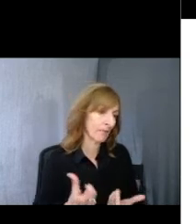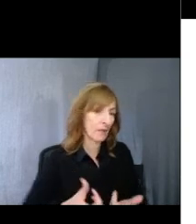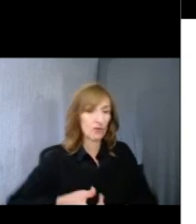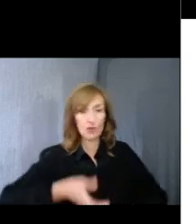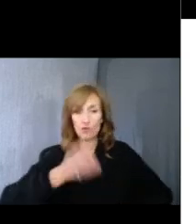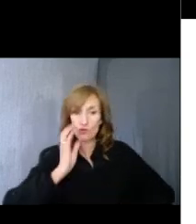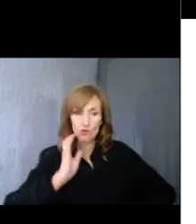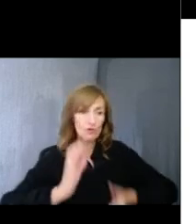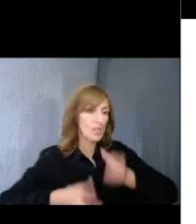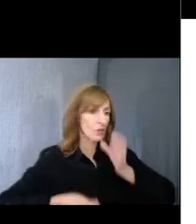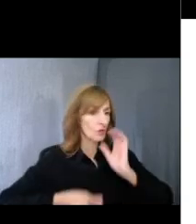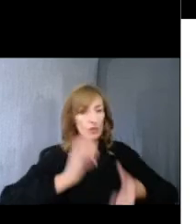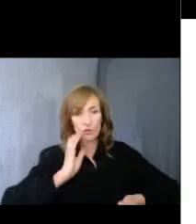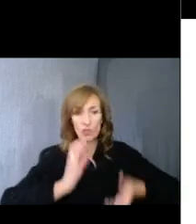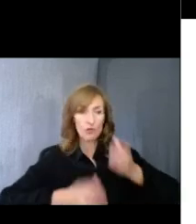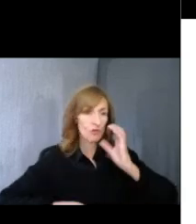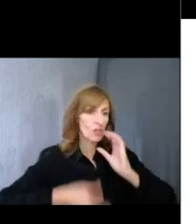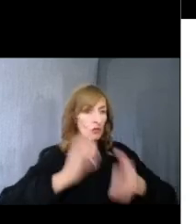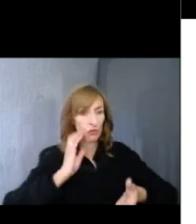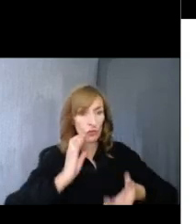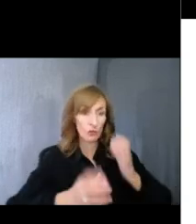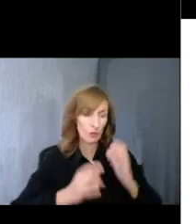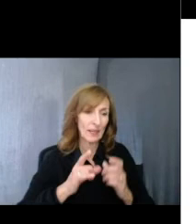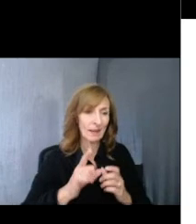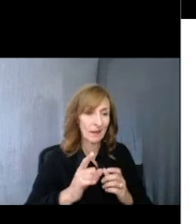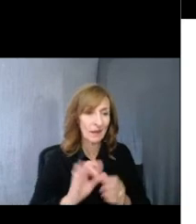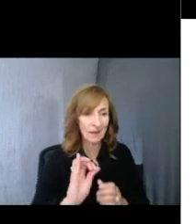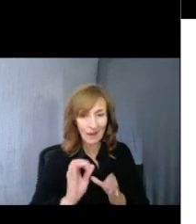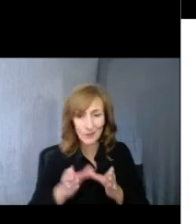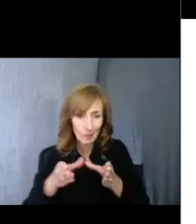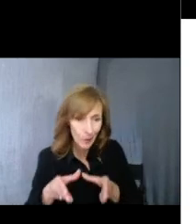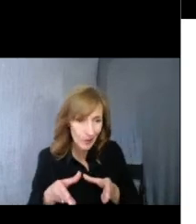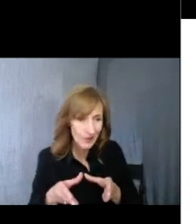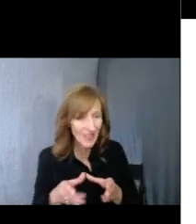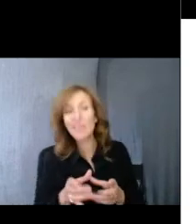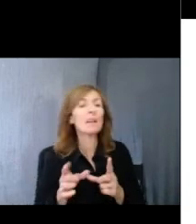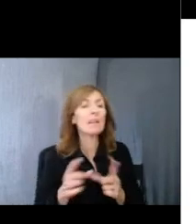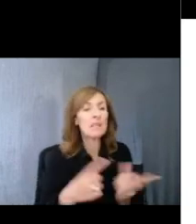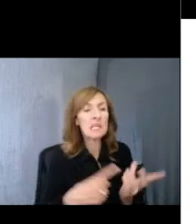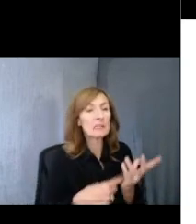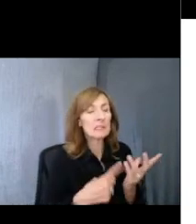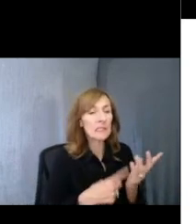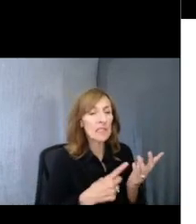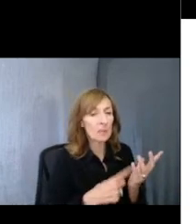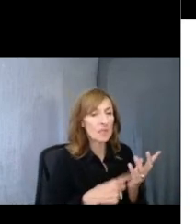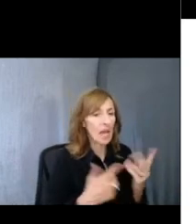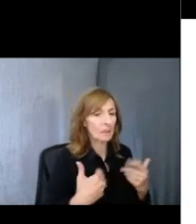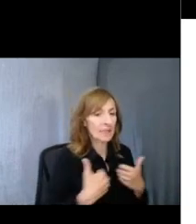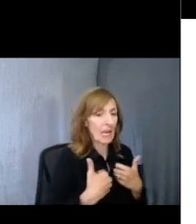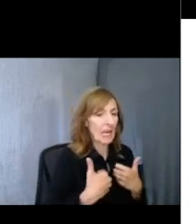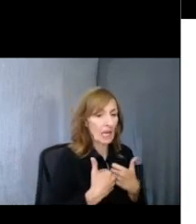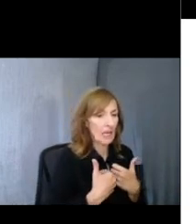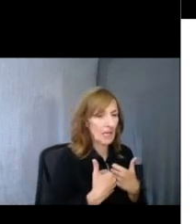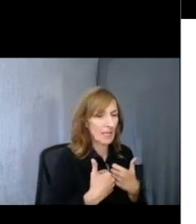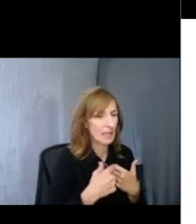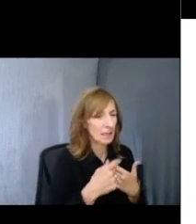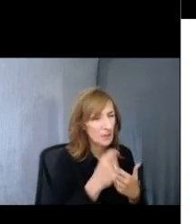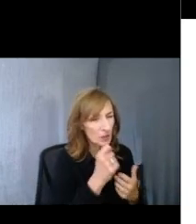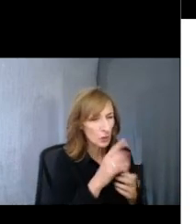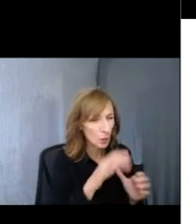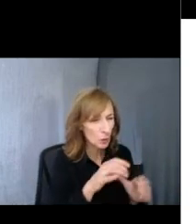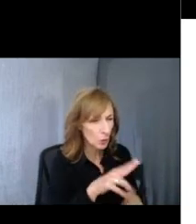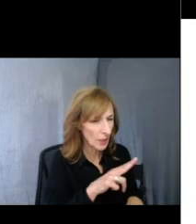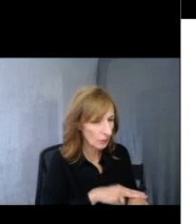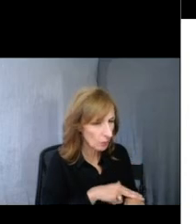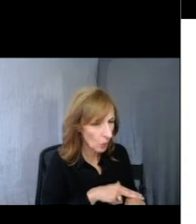common in our animals, though they can compulsively water drink and take in excess fluid to what they need, and